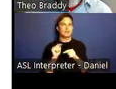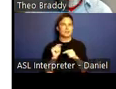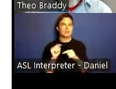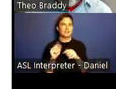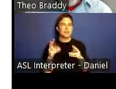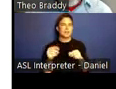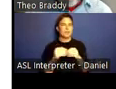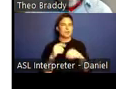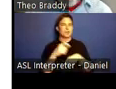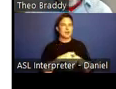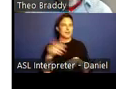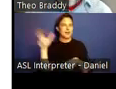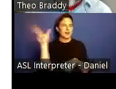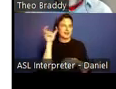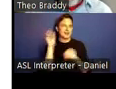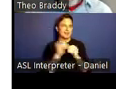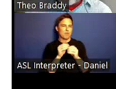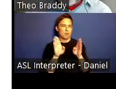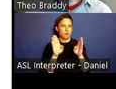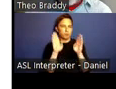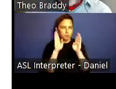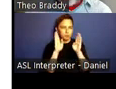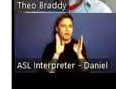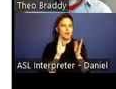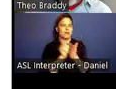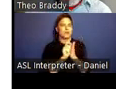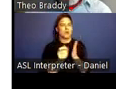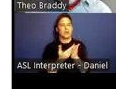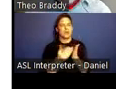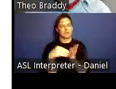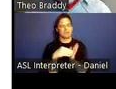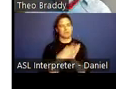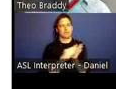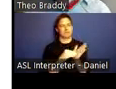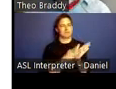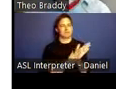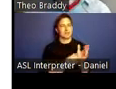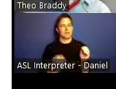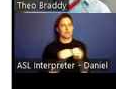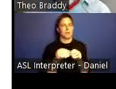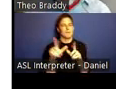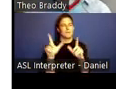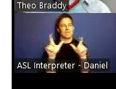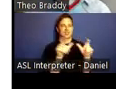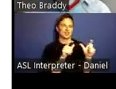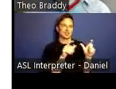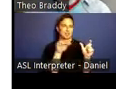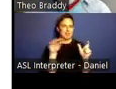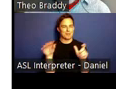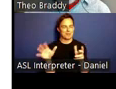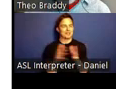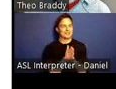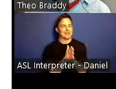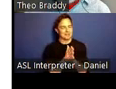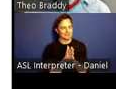a little bit more attentively. I would have wrote some things down. I would have took more pictures. And I